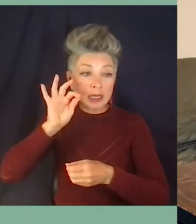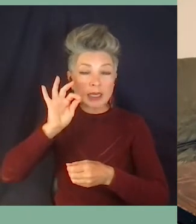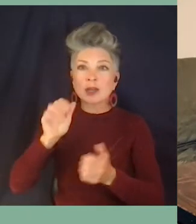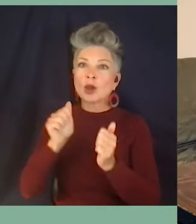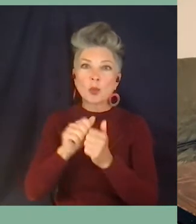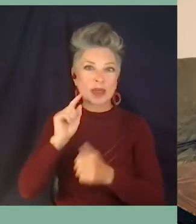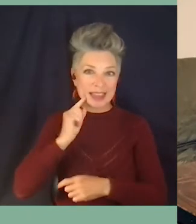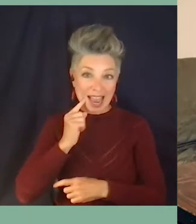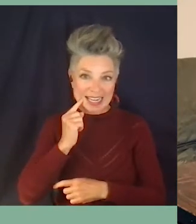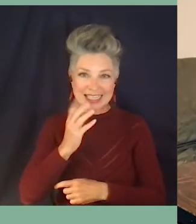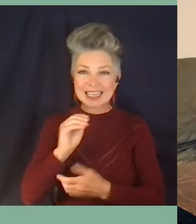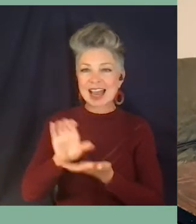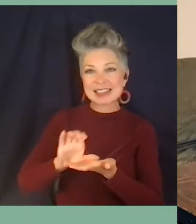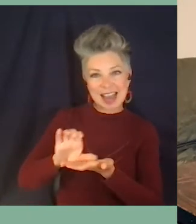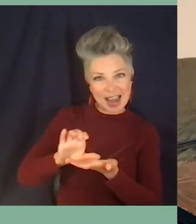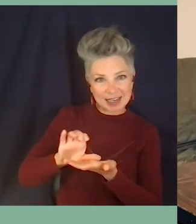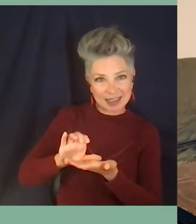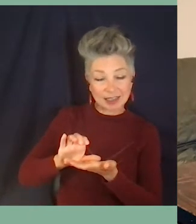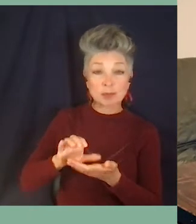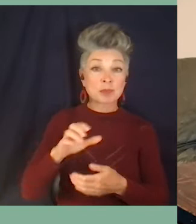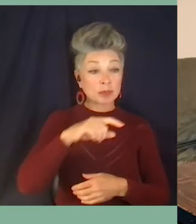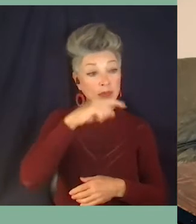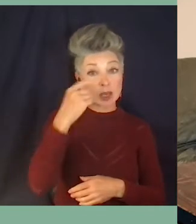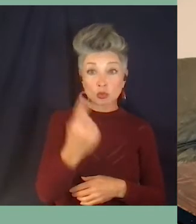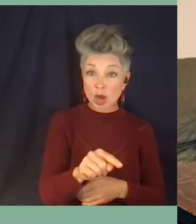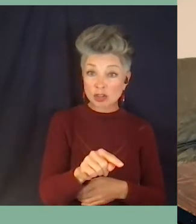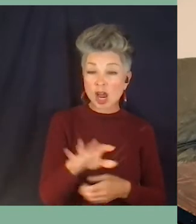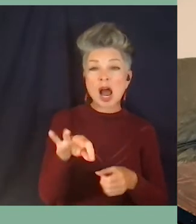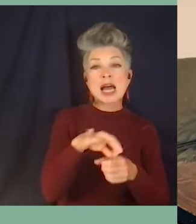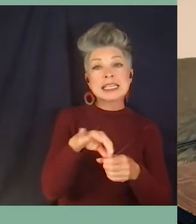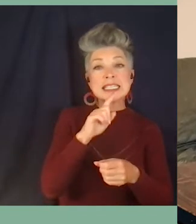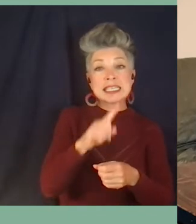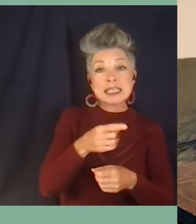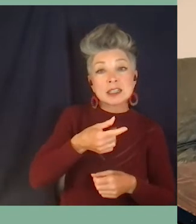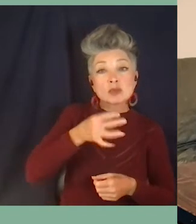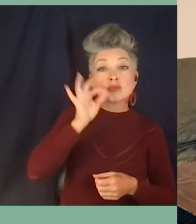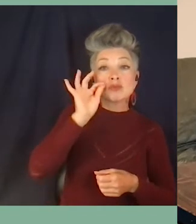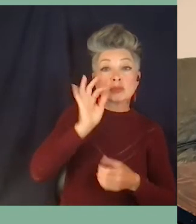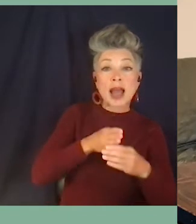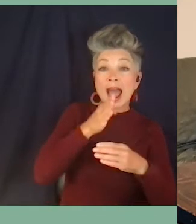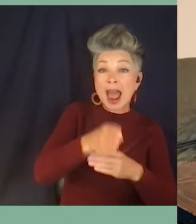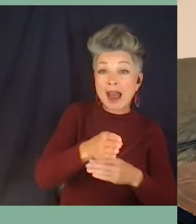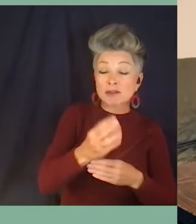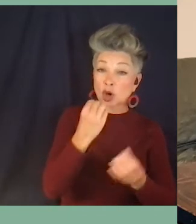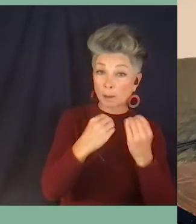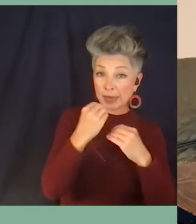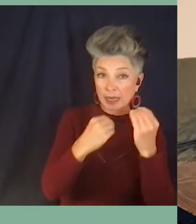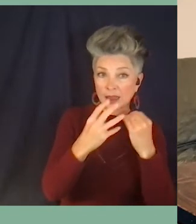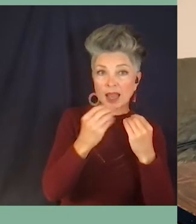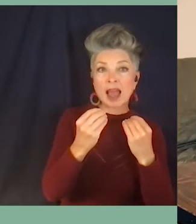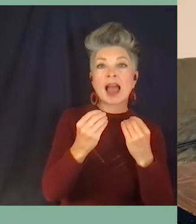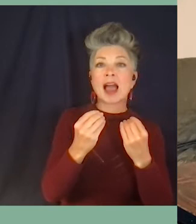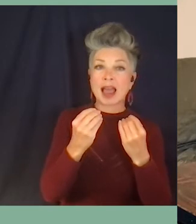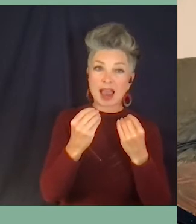candies and cakes. In Russia, tea is consumed after meals and